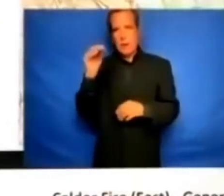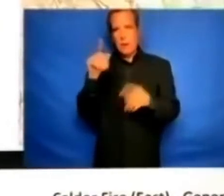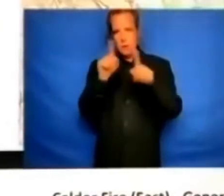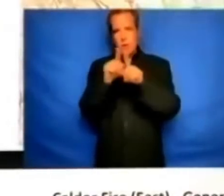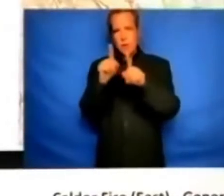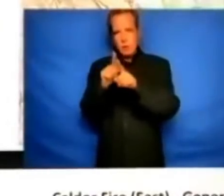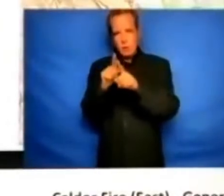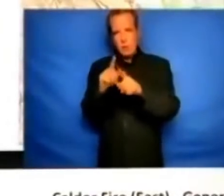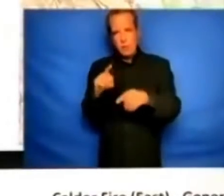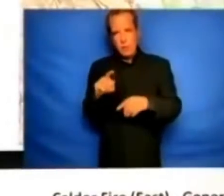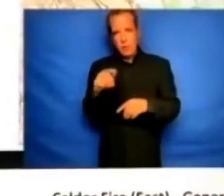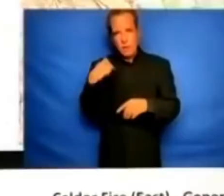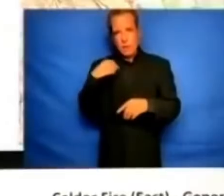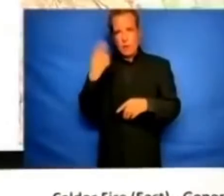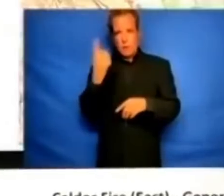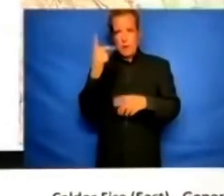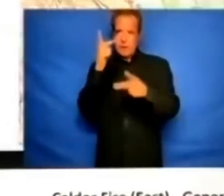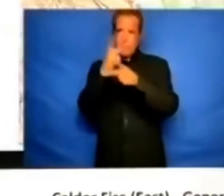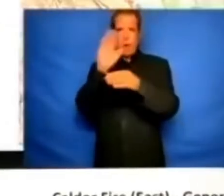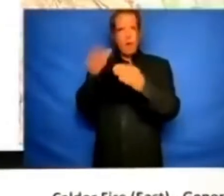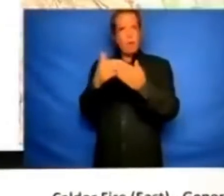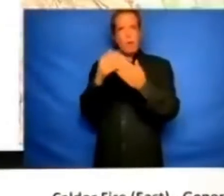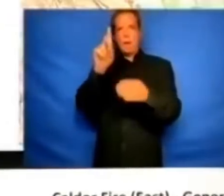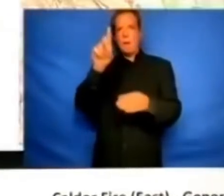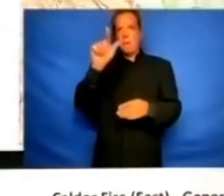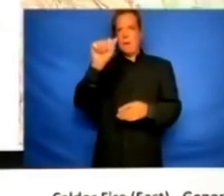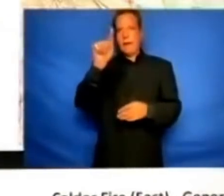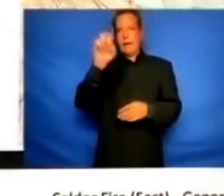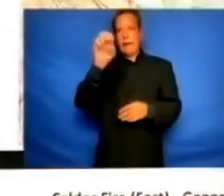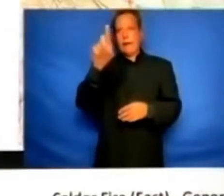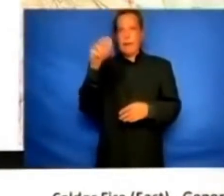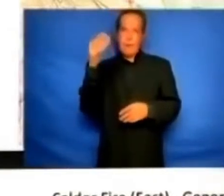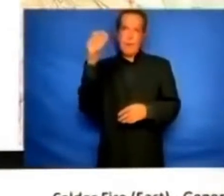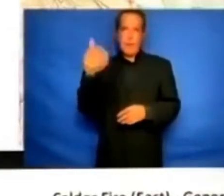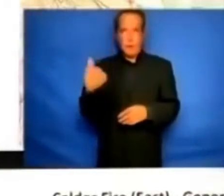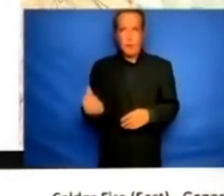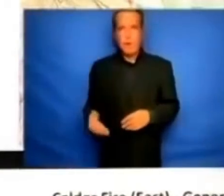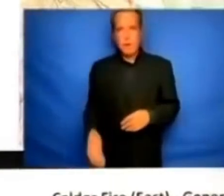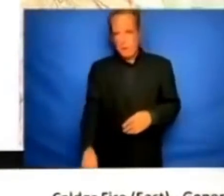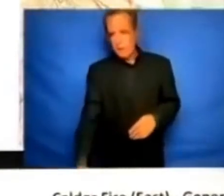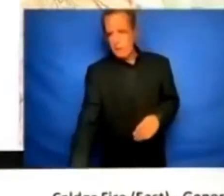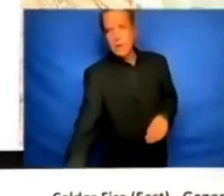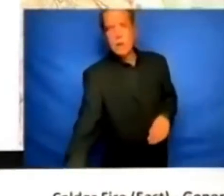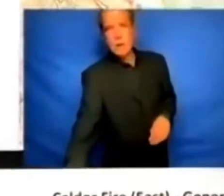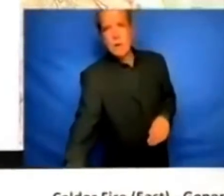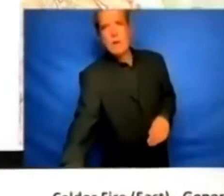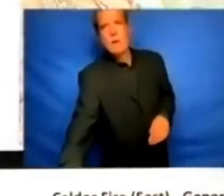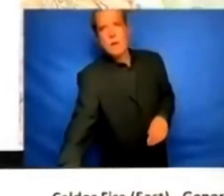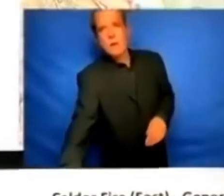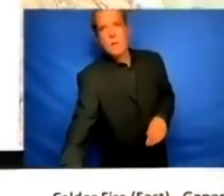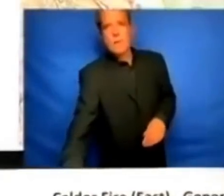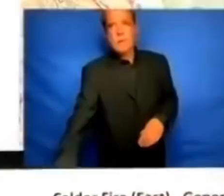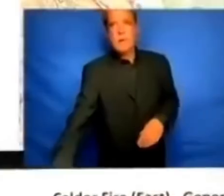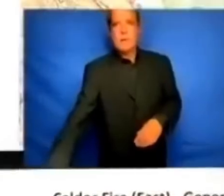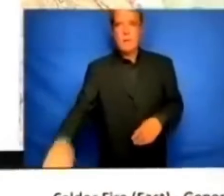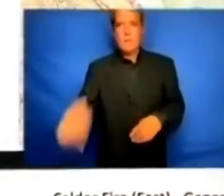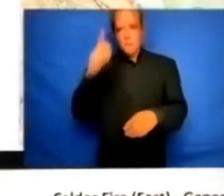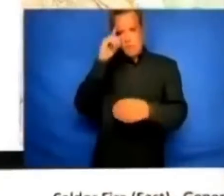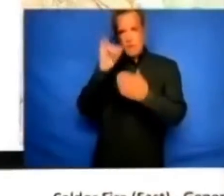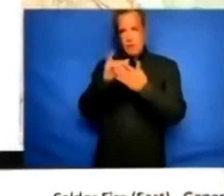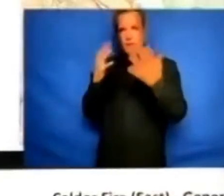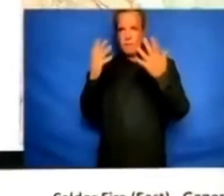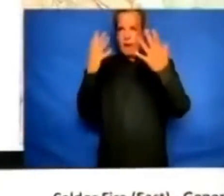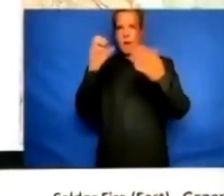Facebook. We keep everything updated there, as well as links to all the different agencies on what's going on with the fire. Again, thank